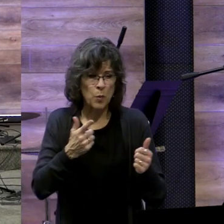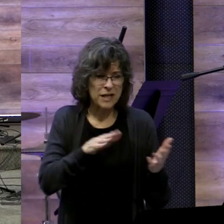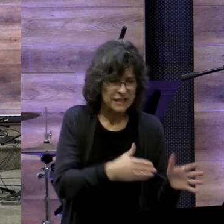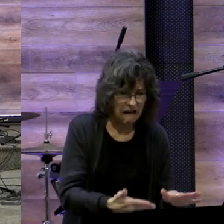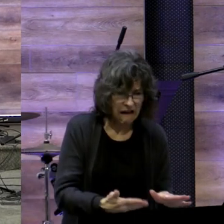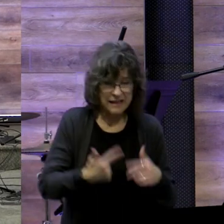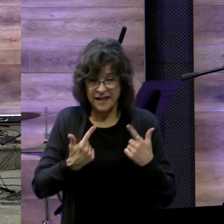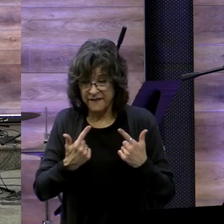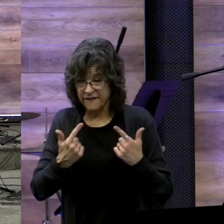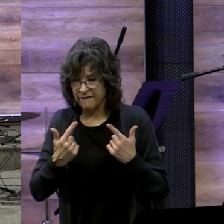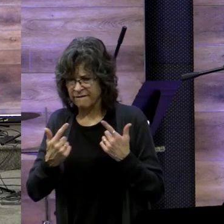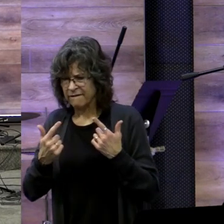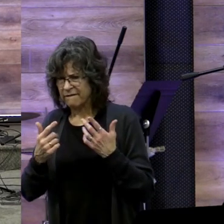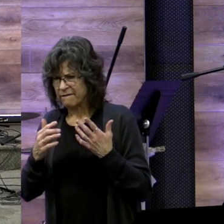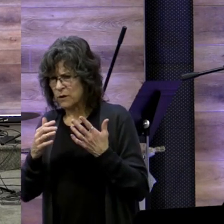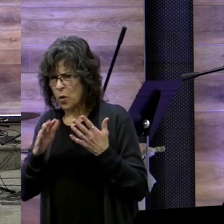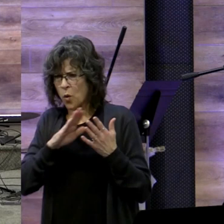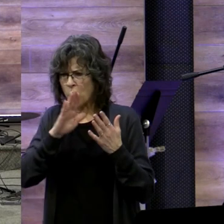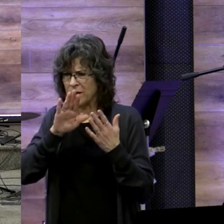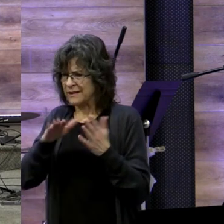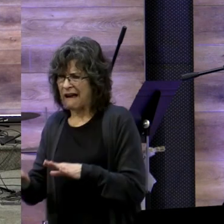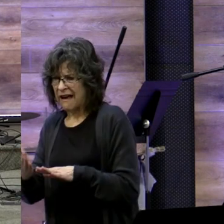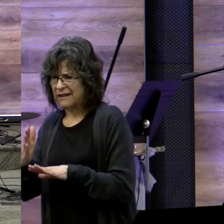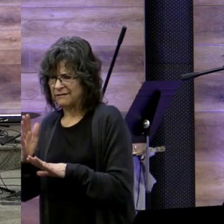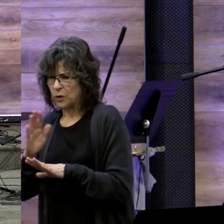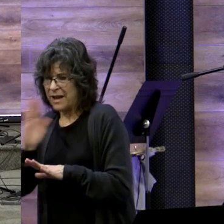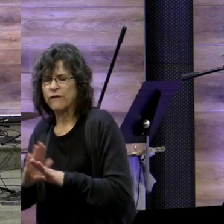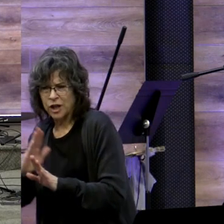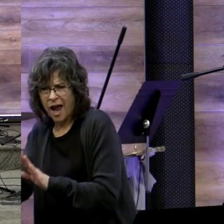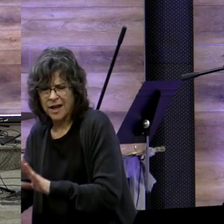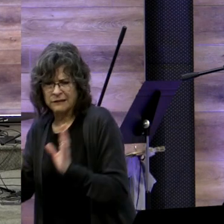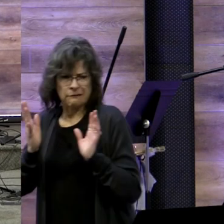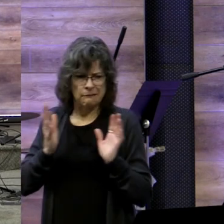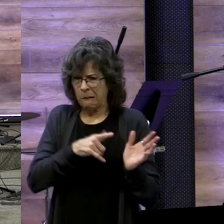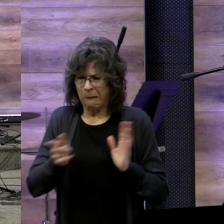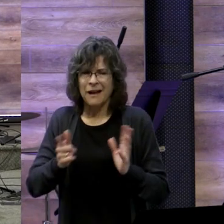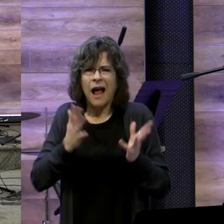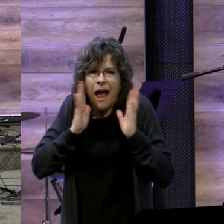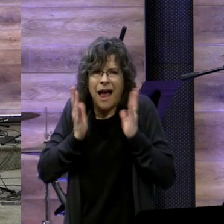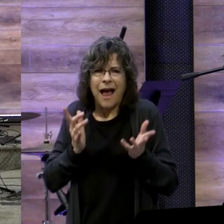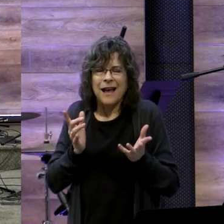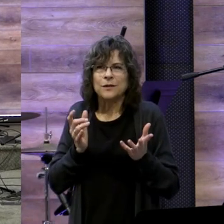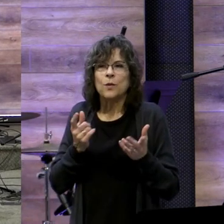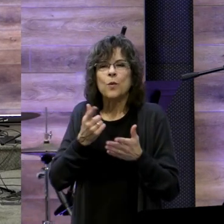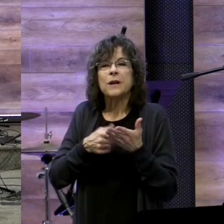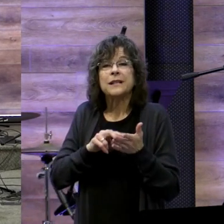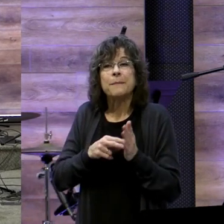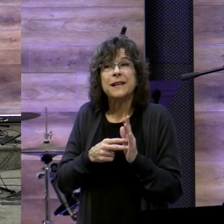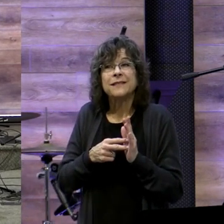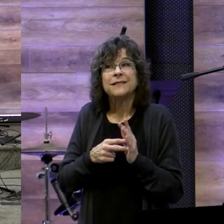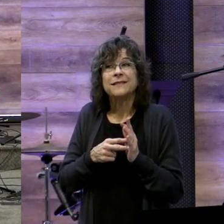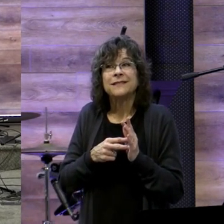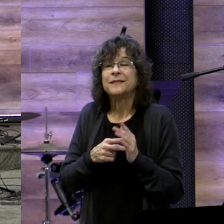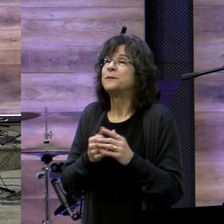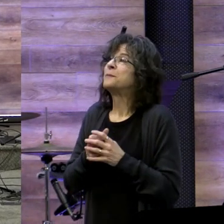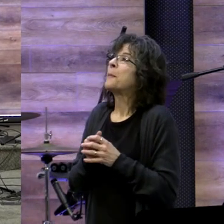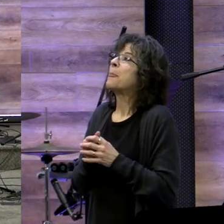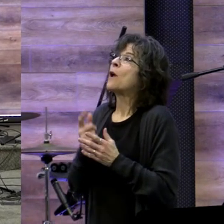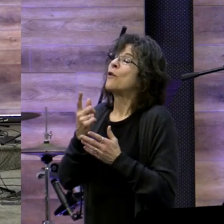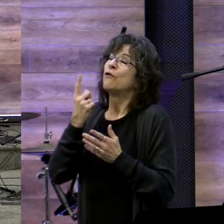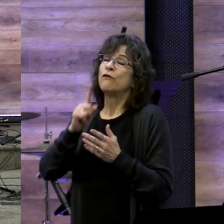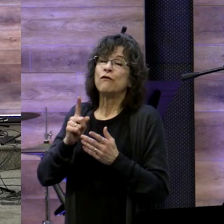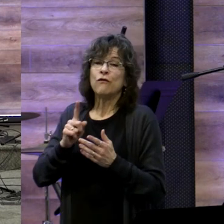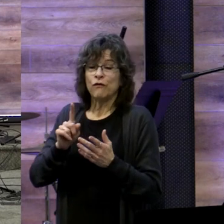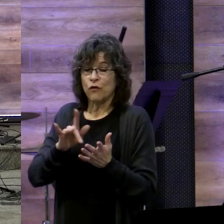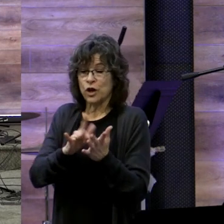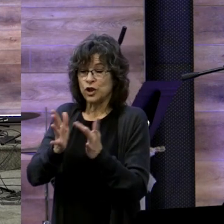never die? This is simply a poetic way of articulating to us what it means for him to be the resurrection and for him to be